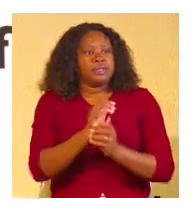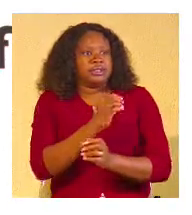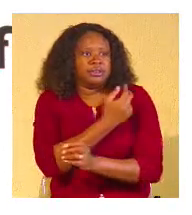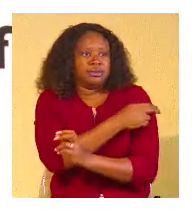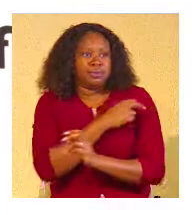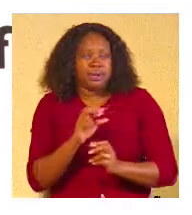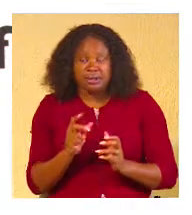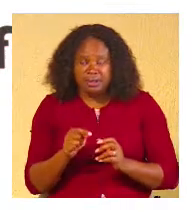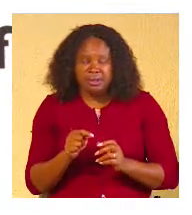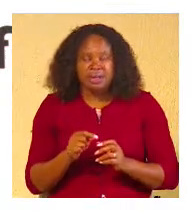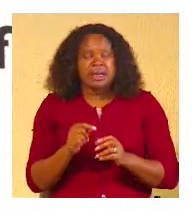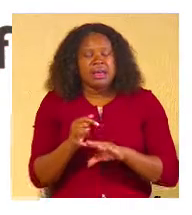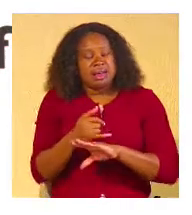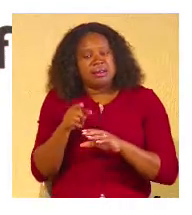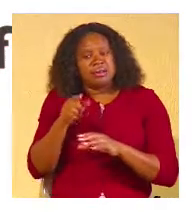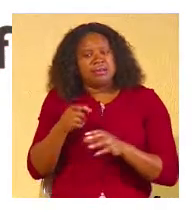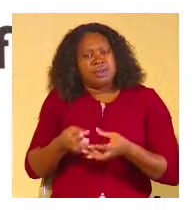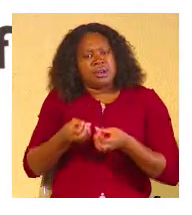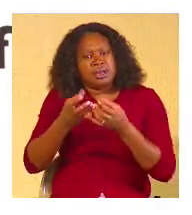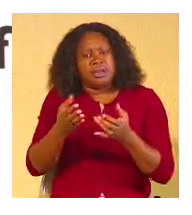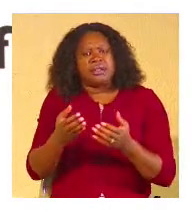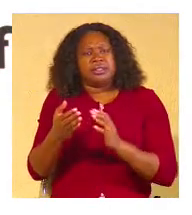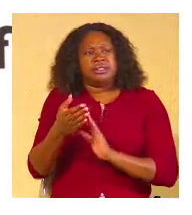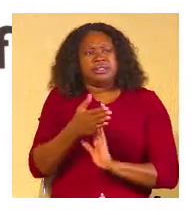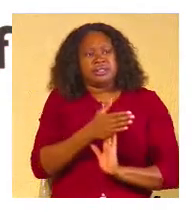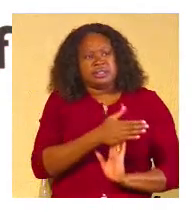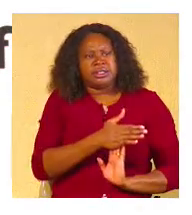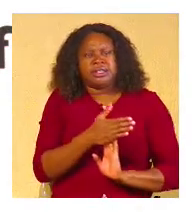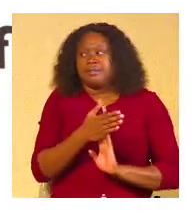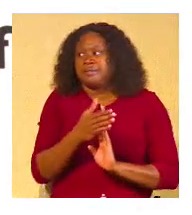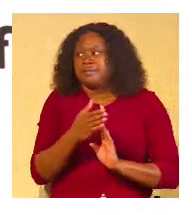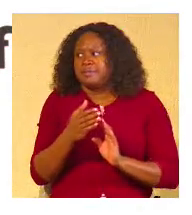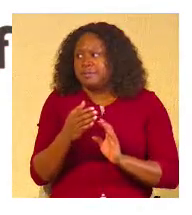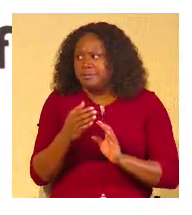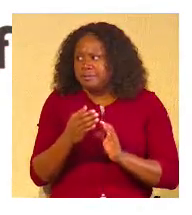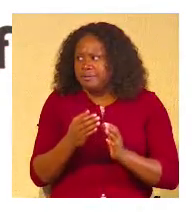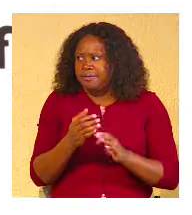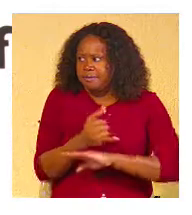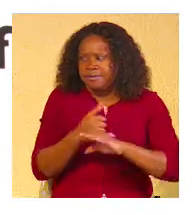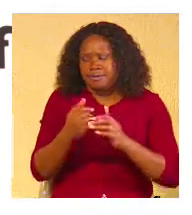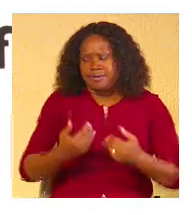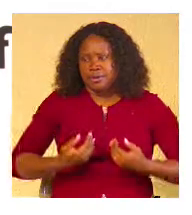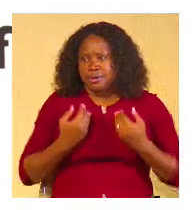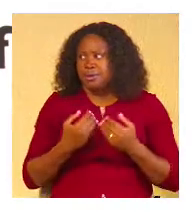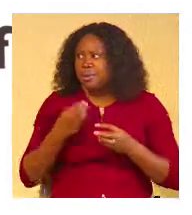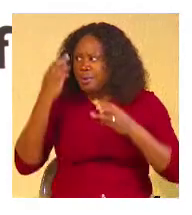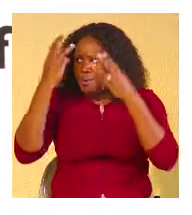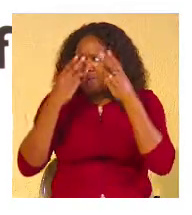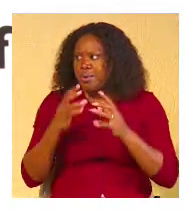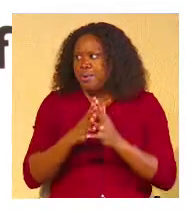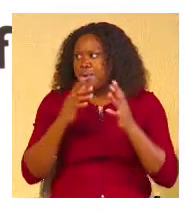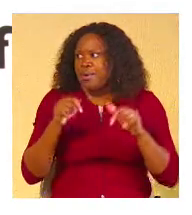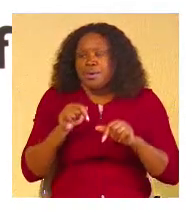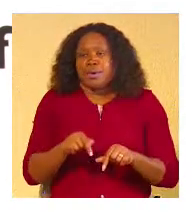really some of those facilities that provide safe space for the youth. My worry is now really what is concerning us